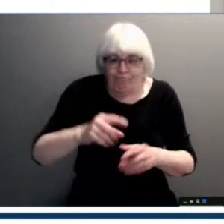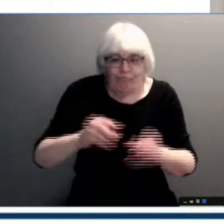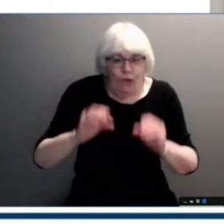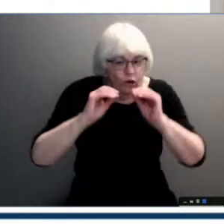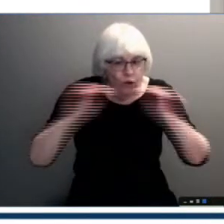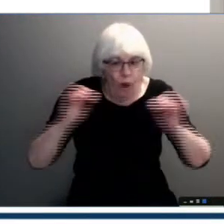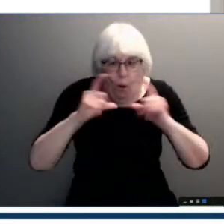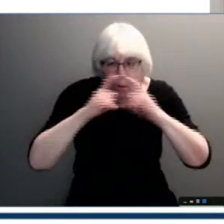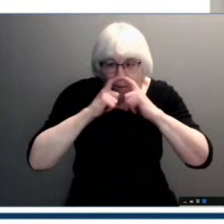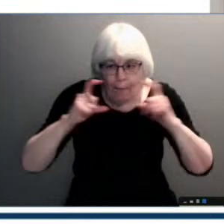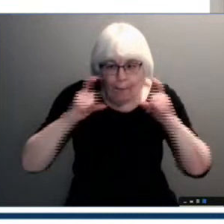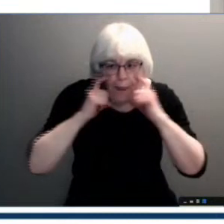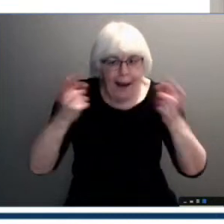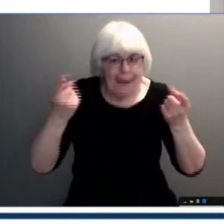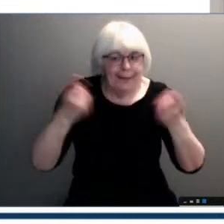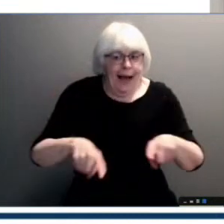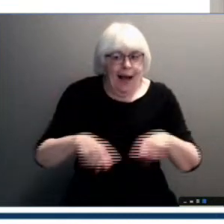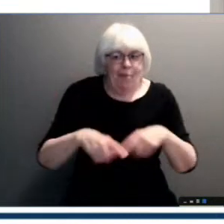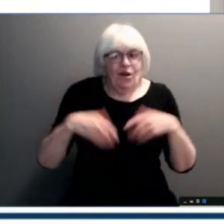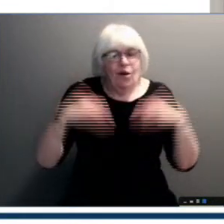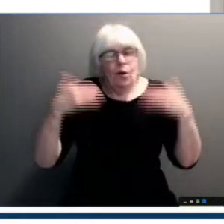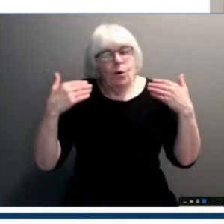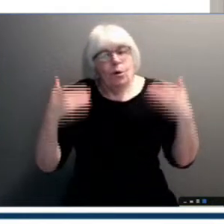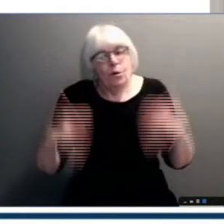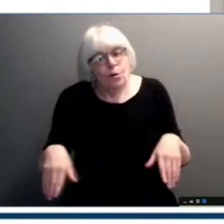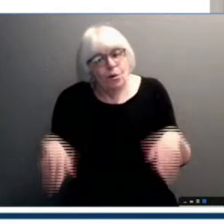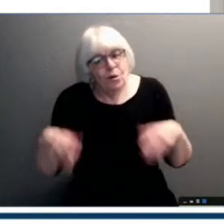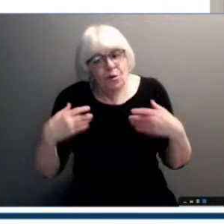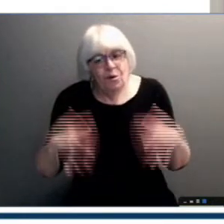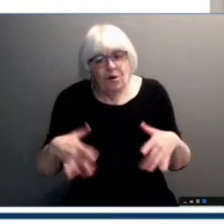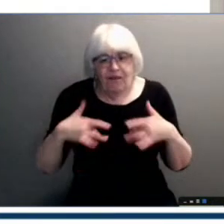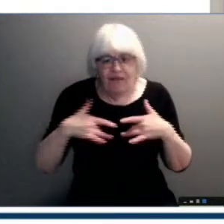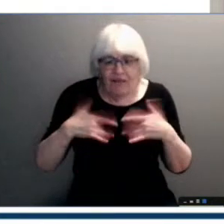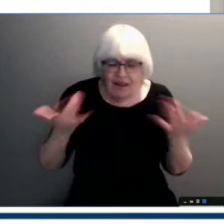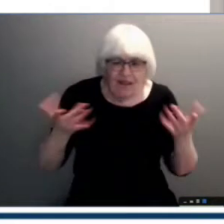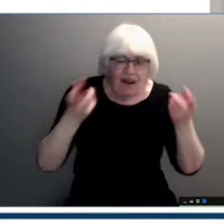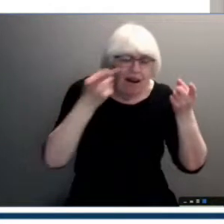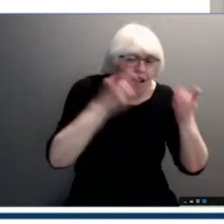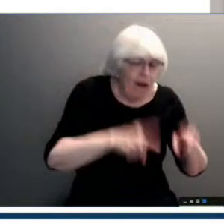It's a heavy time in this province, but we will get through this.